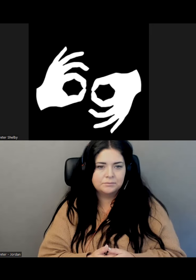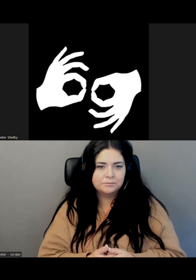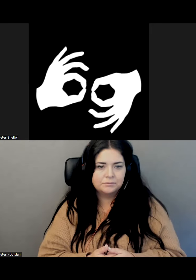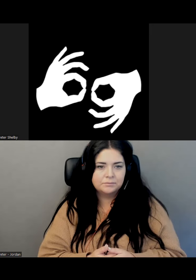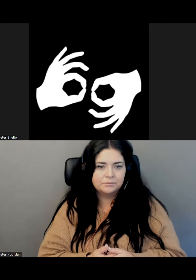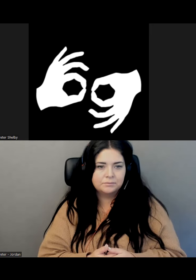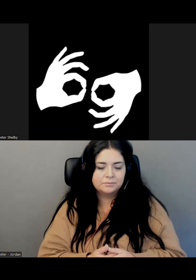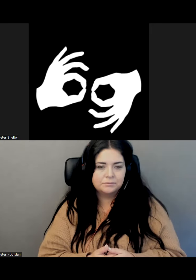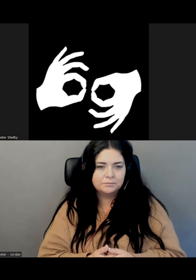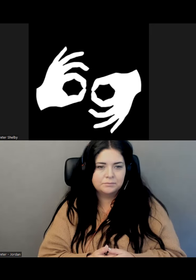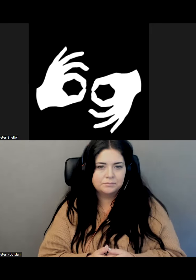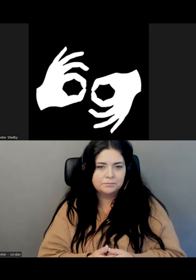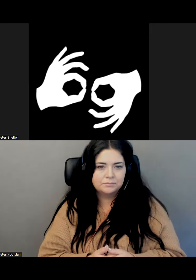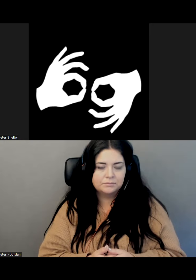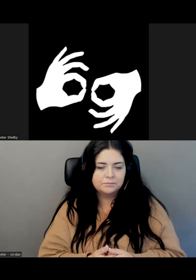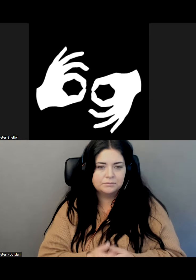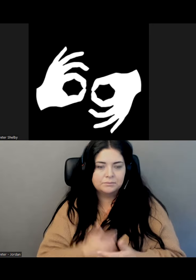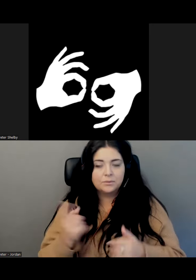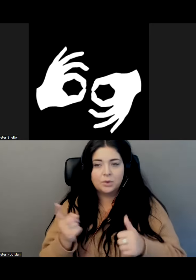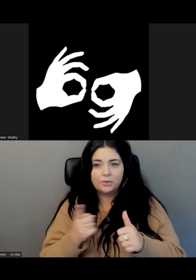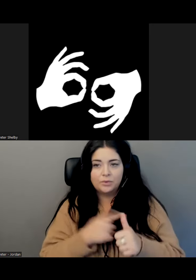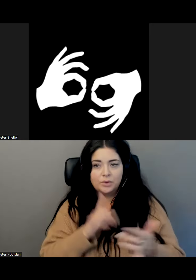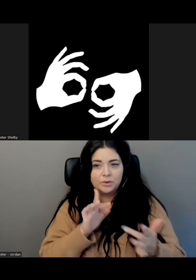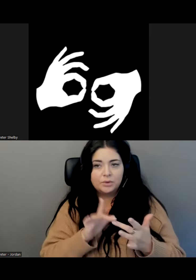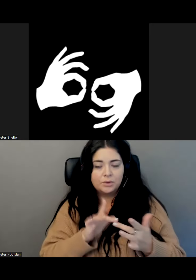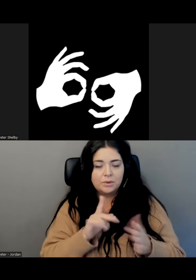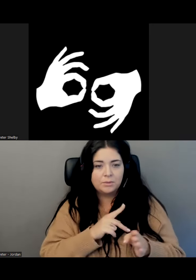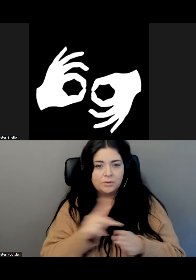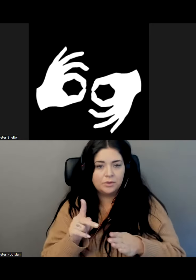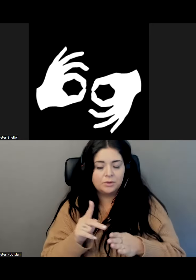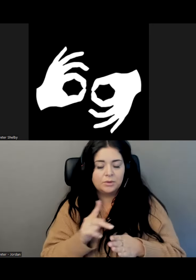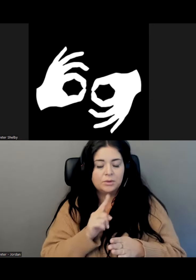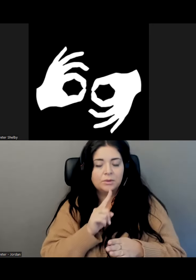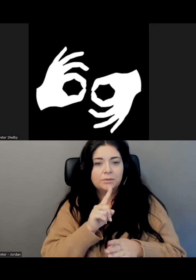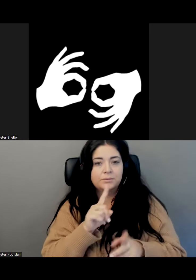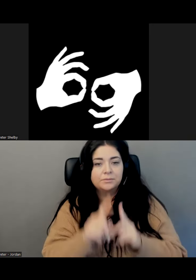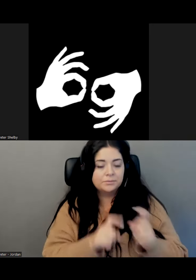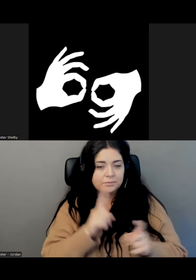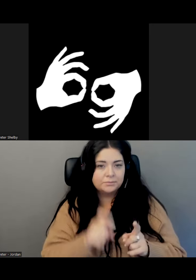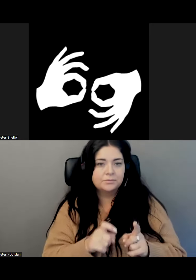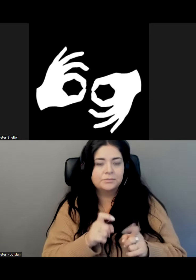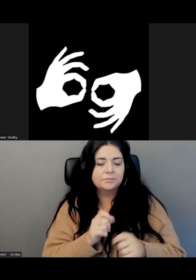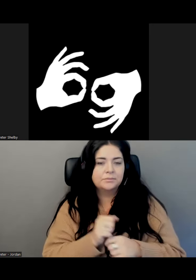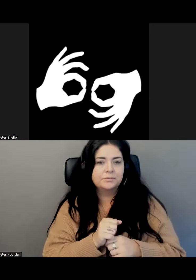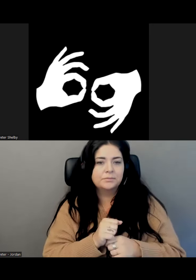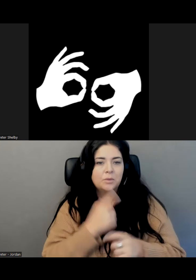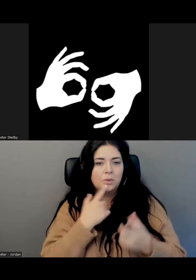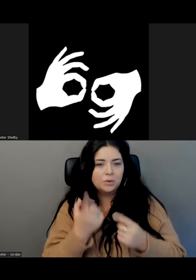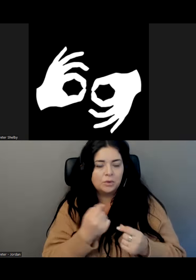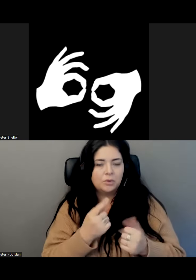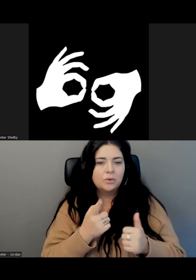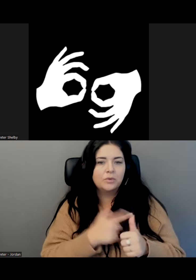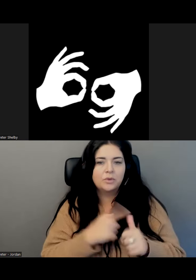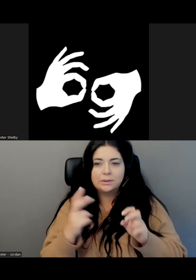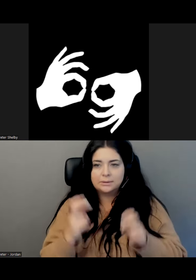hearing and your listening needs. So that should involve asking you a lot of questions about your